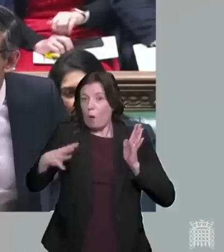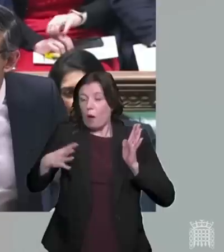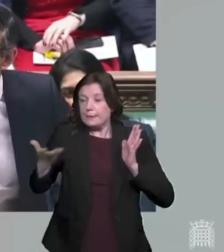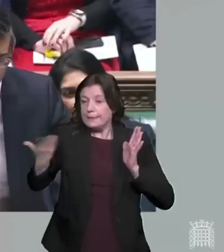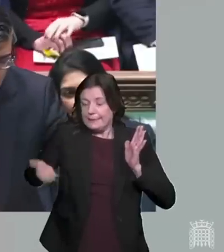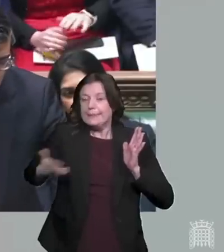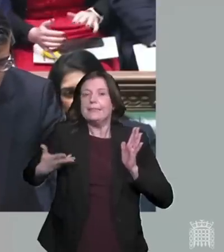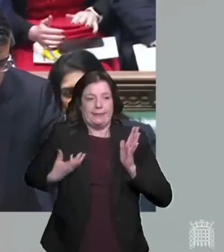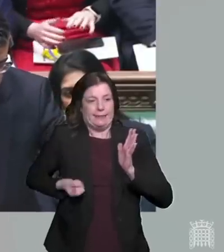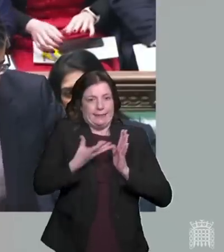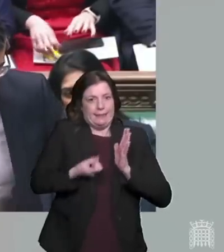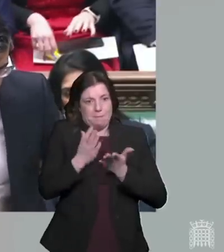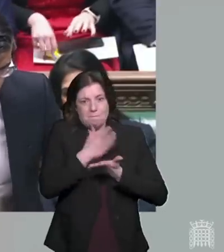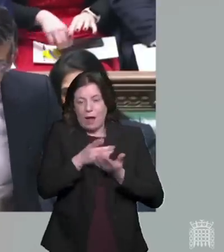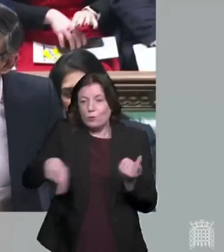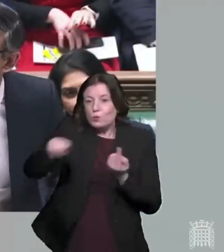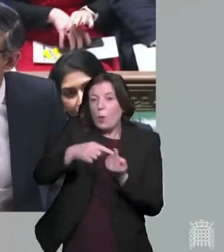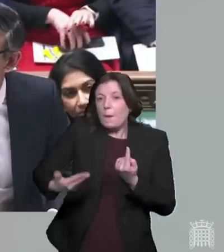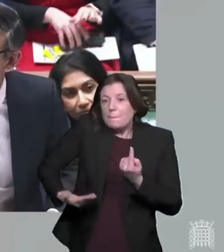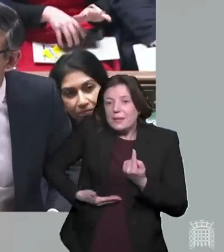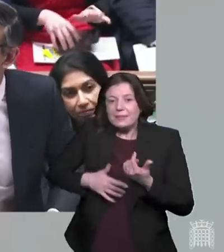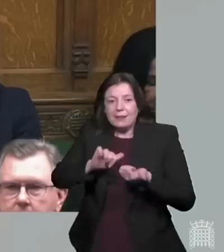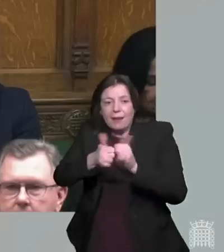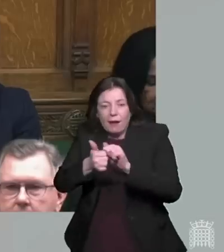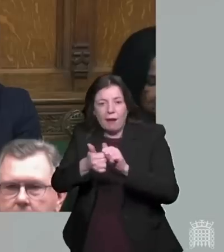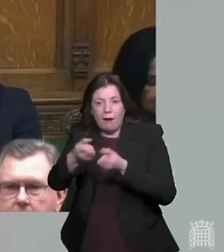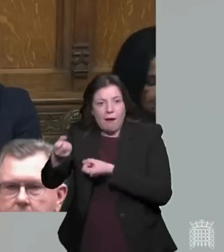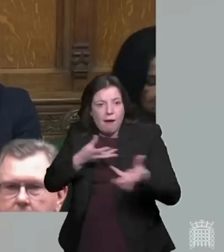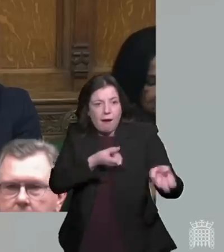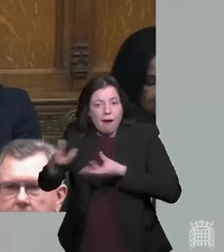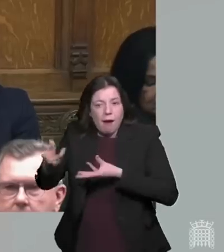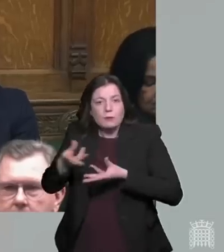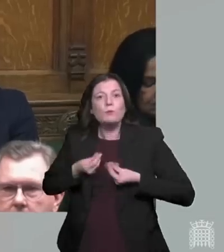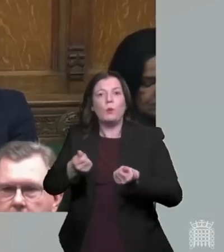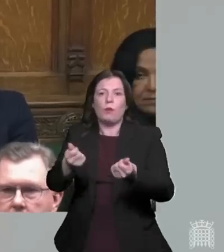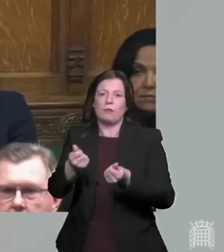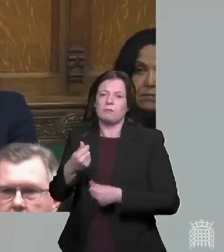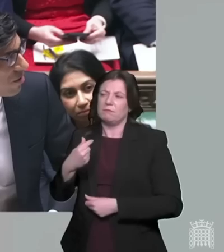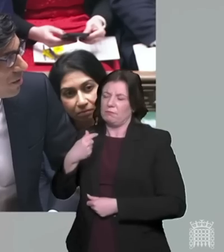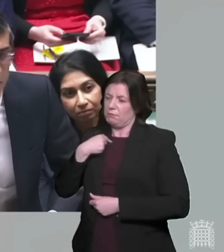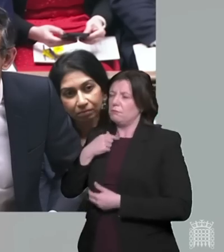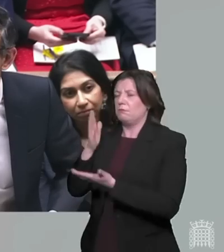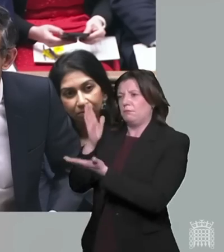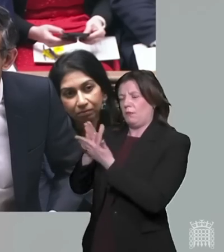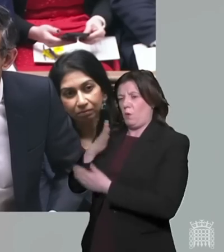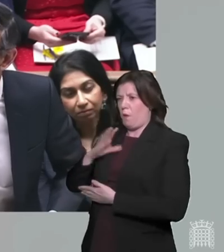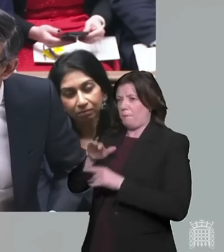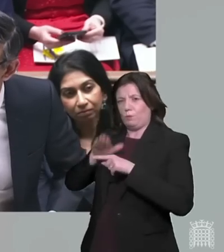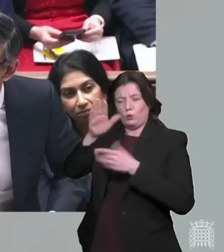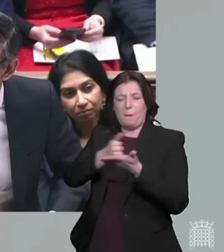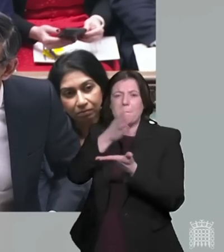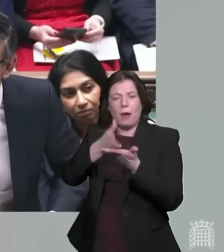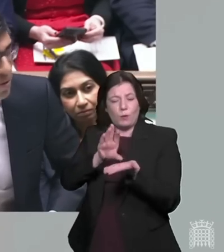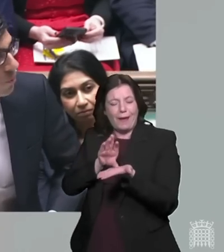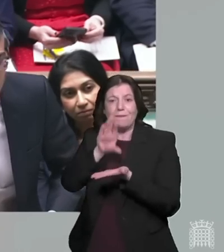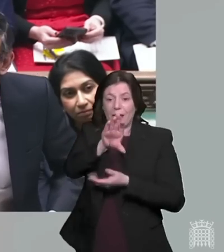do protect Northern Ireland's businesses and the supply chains that they have, and I can give him that commitment. He and I both want to see more investment in Northern Ireland, not just